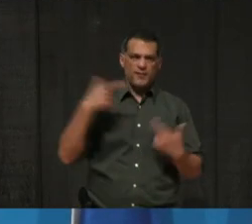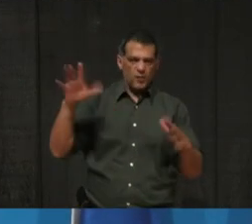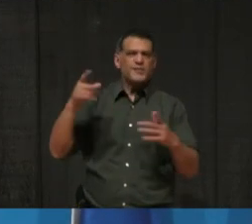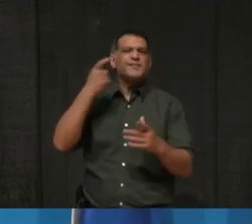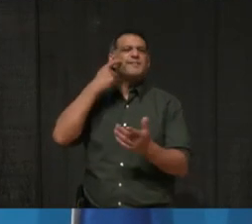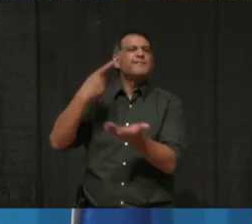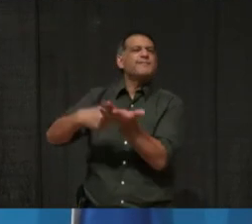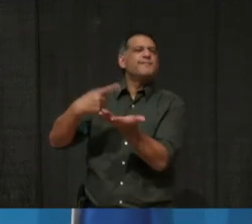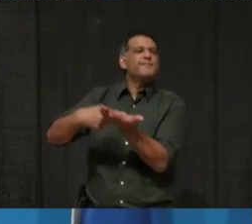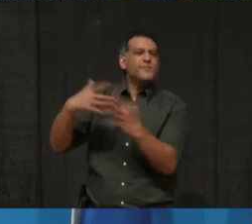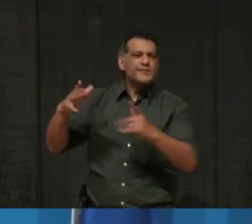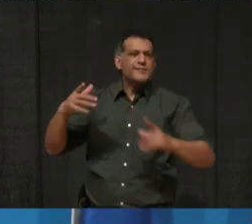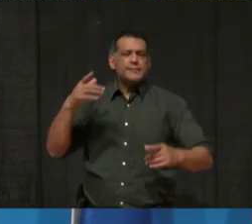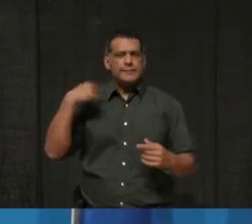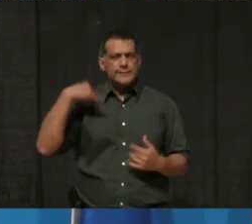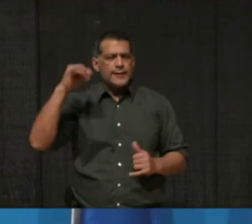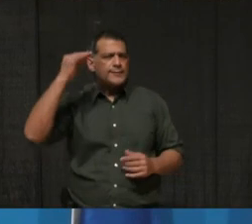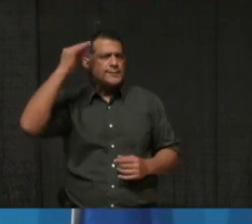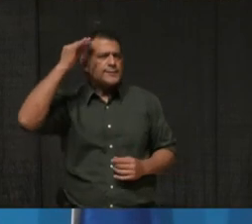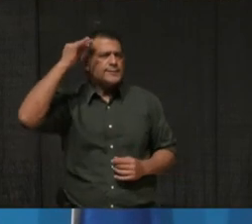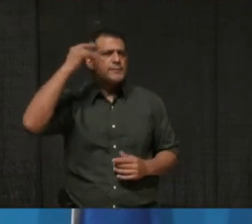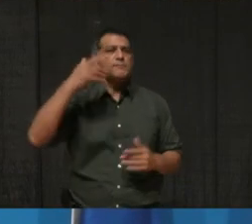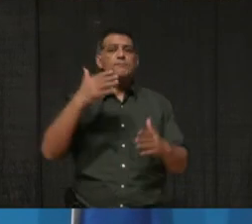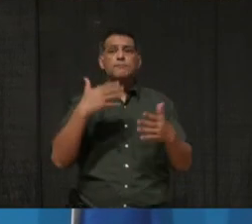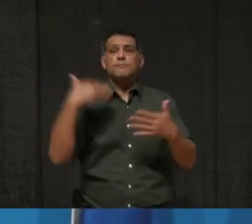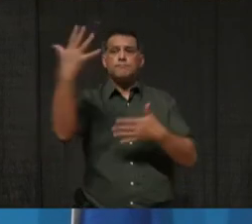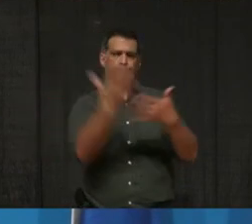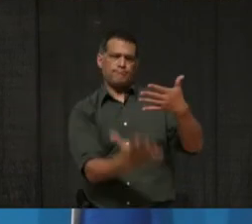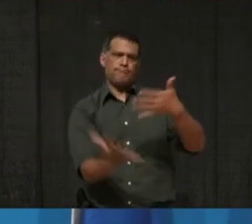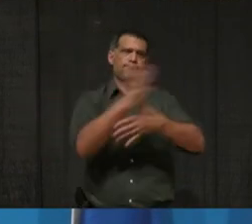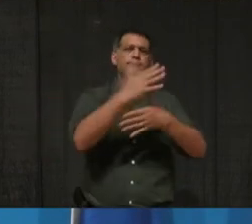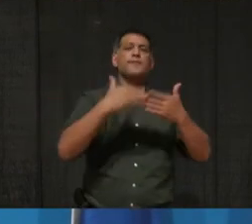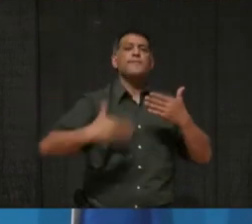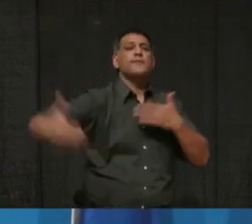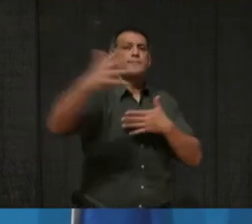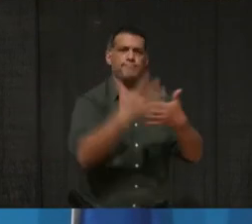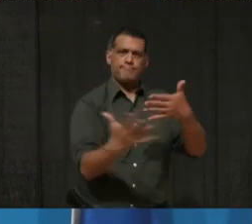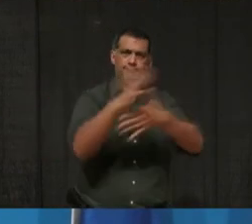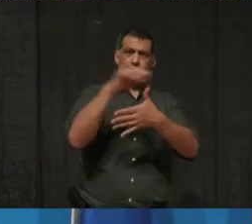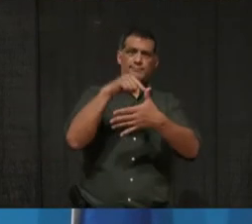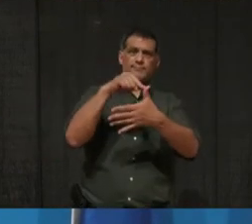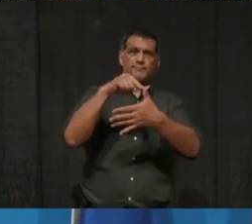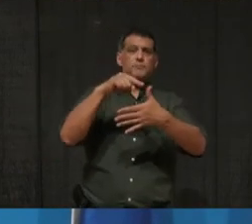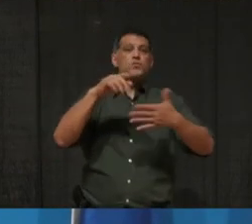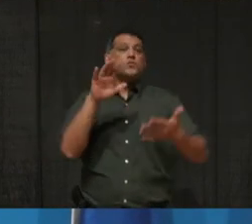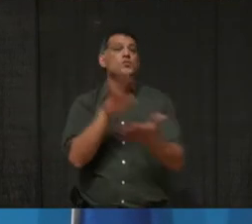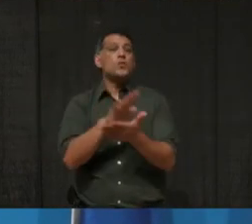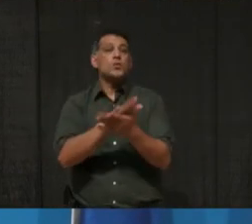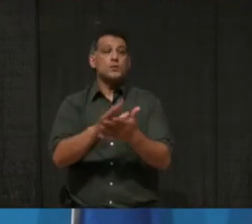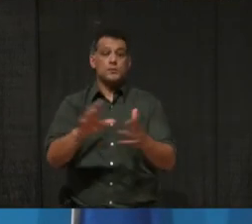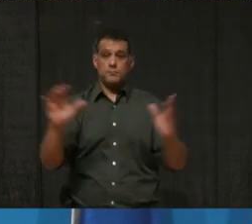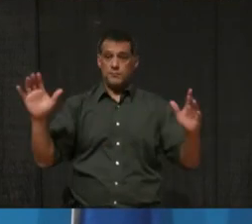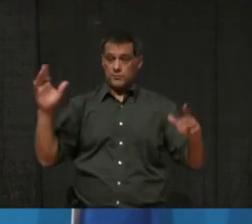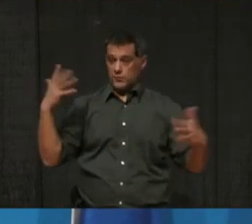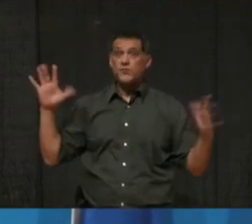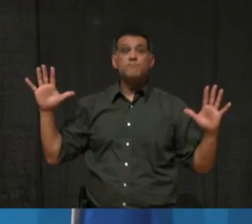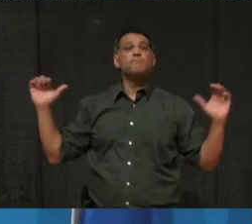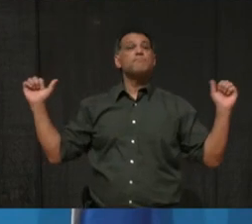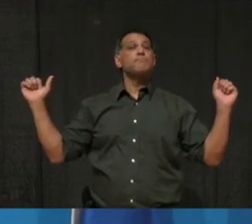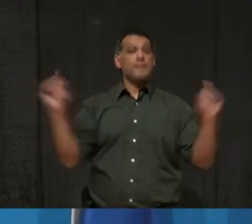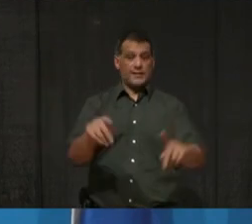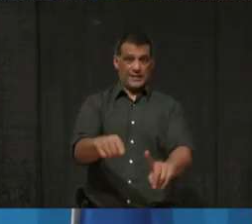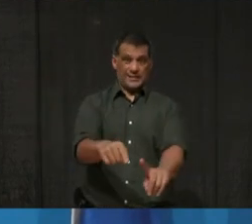you're thinking about the next priority could potentially be getting children back in school. I'm just thinking about earlier